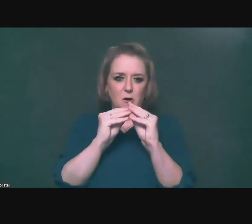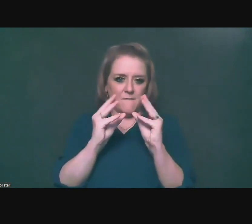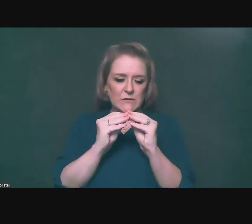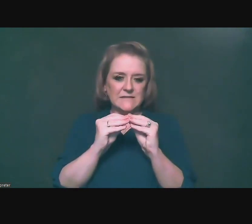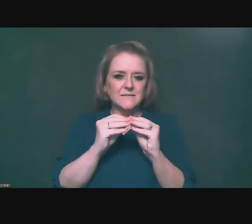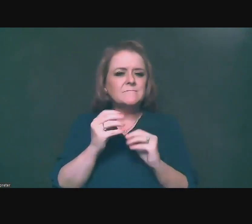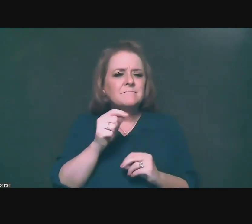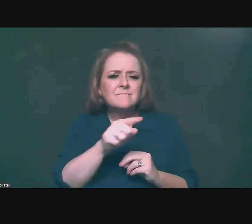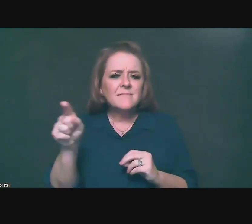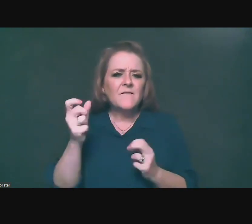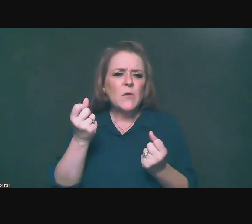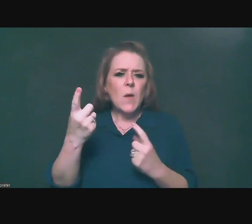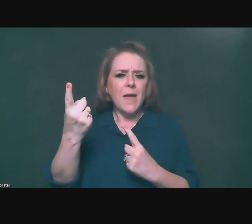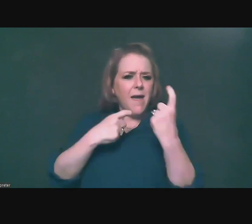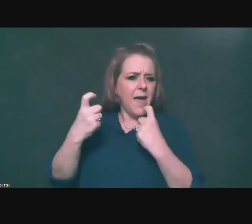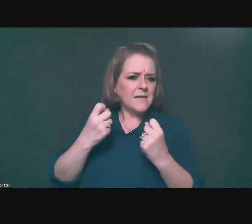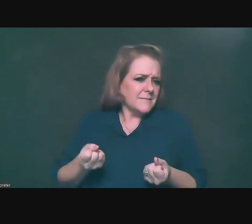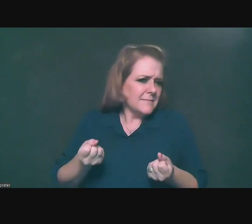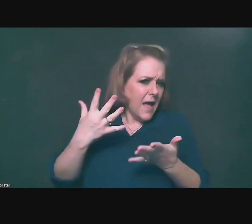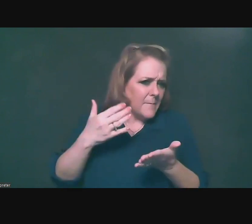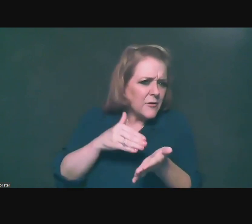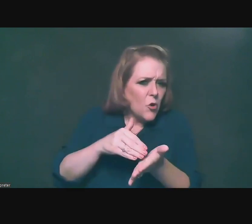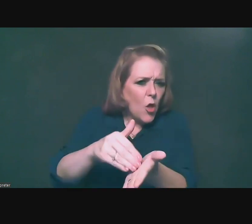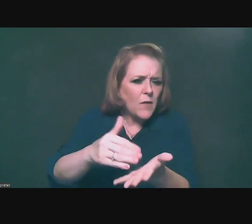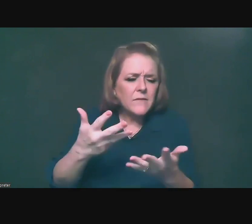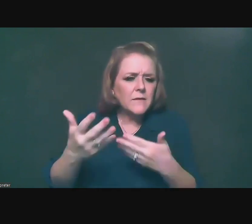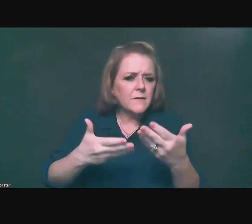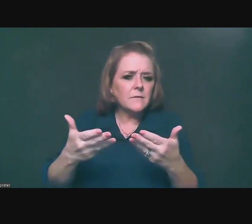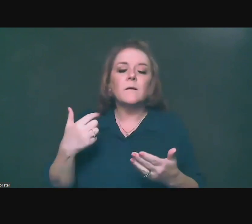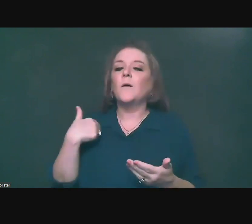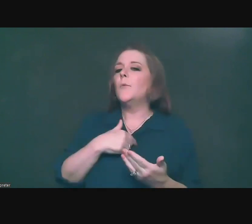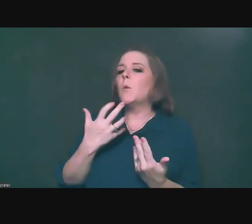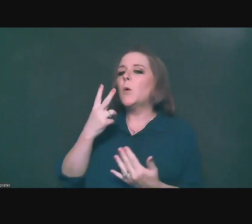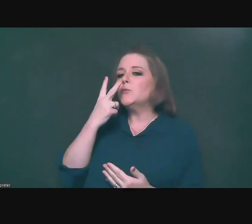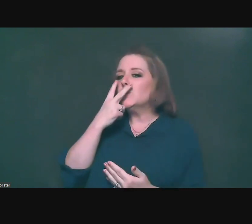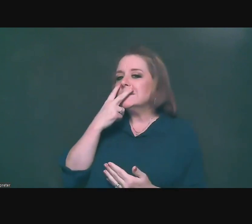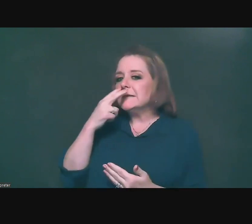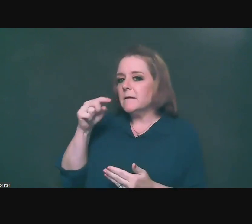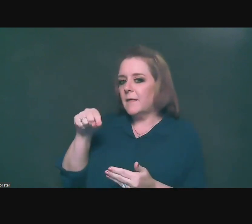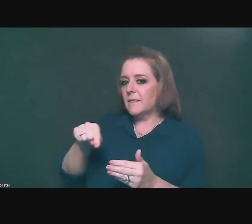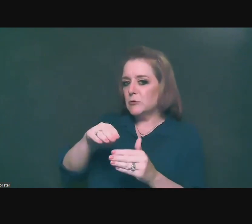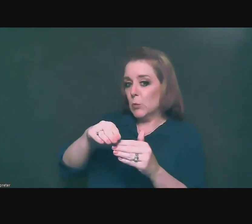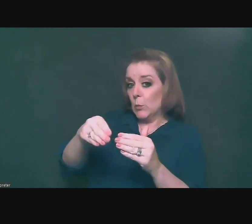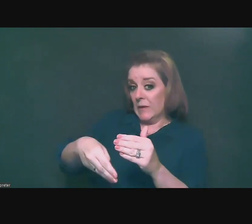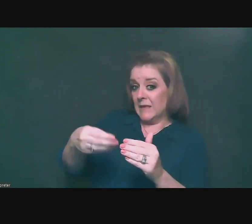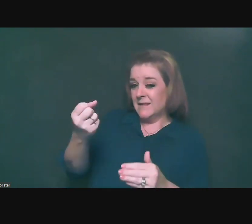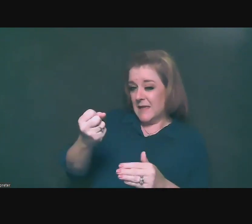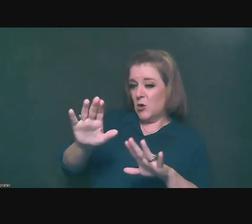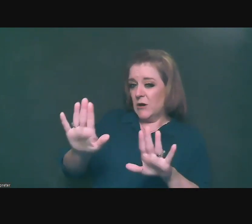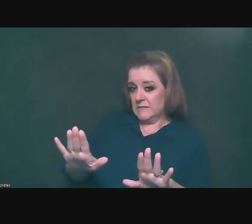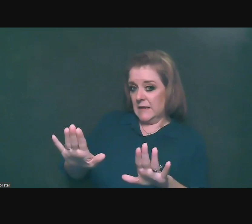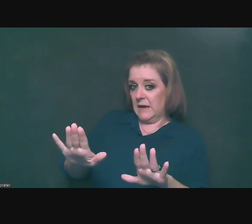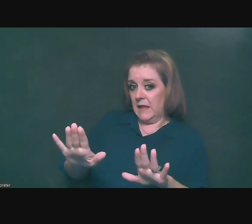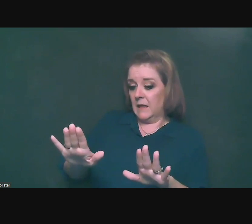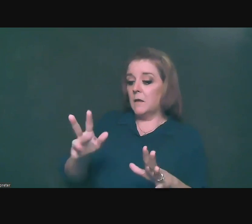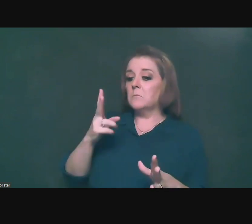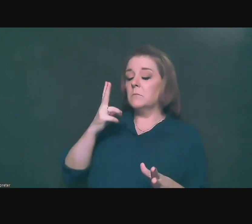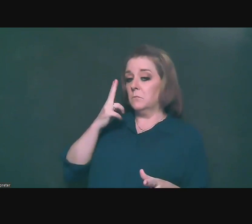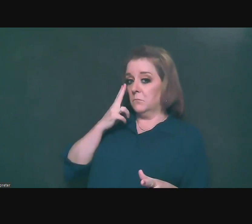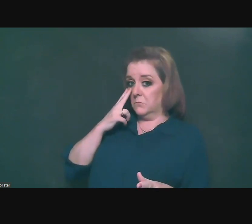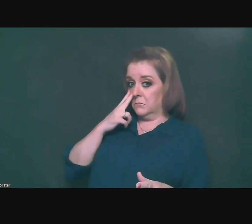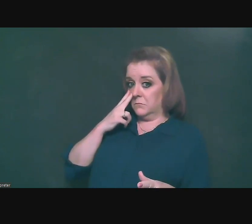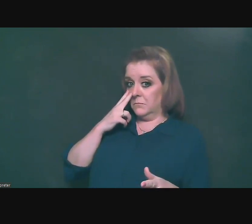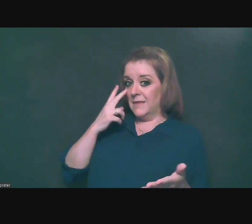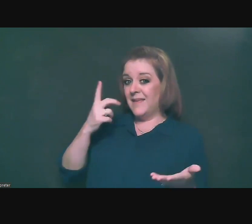have asked about what our cadence will be. We'd like to see what happens through the weekend before we let you know, but you very well could expect